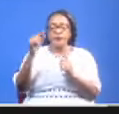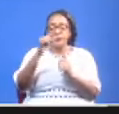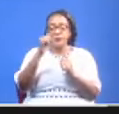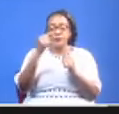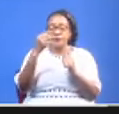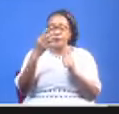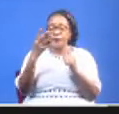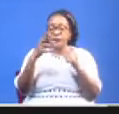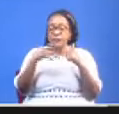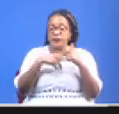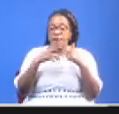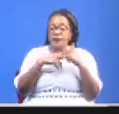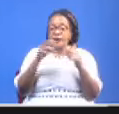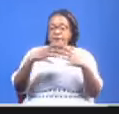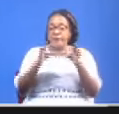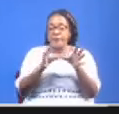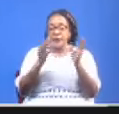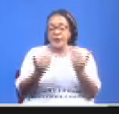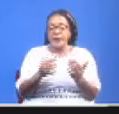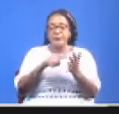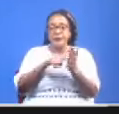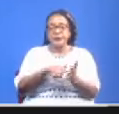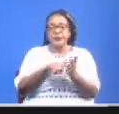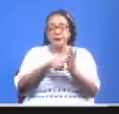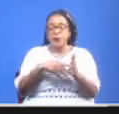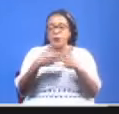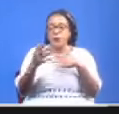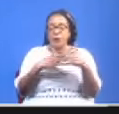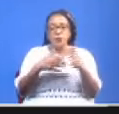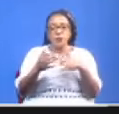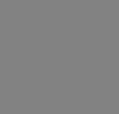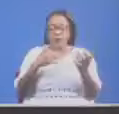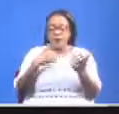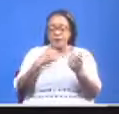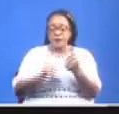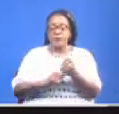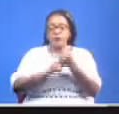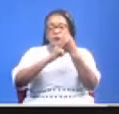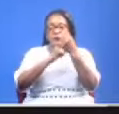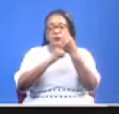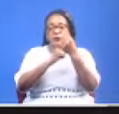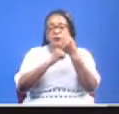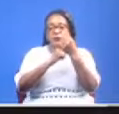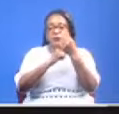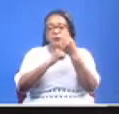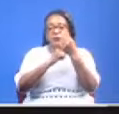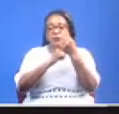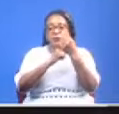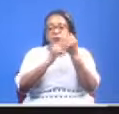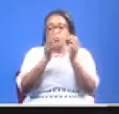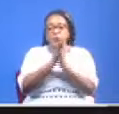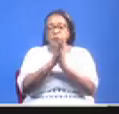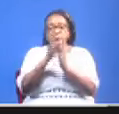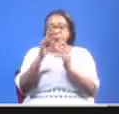family have been insisting that without commensurate support to rhyme with the